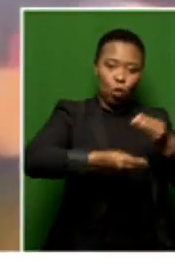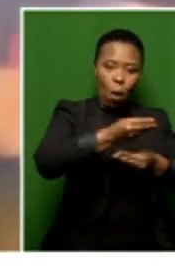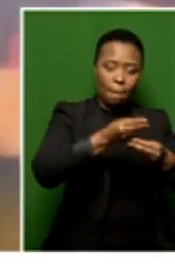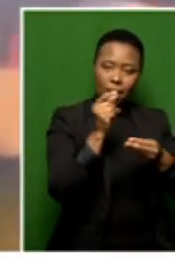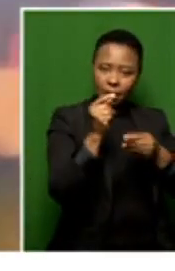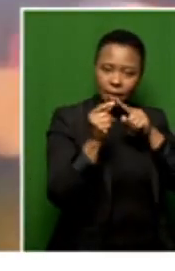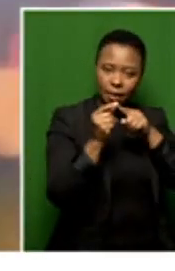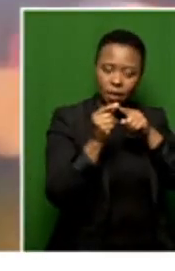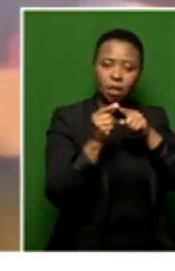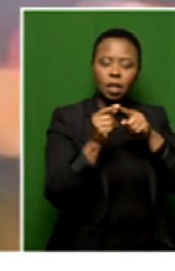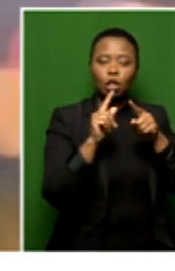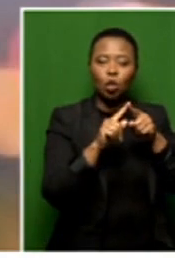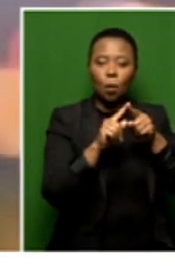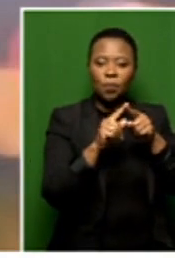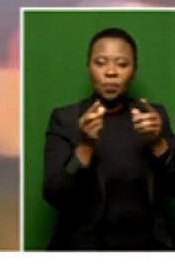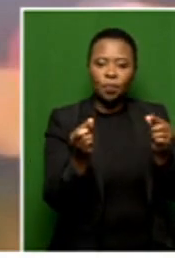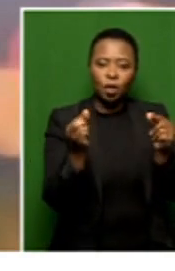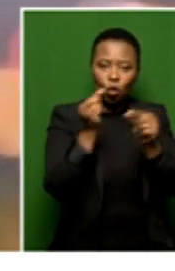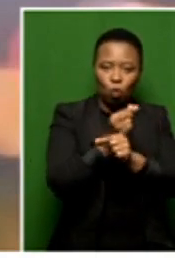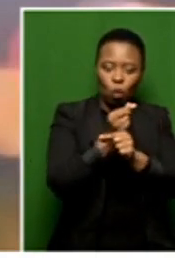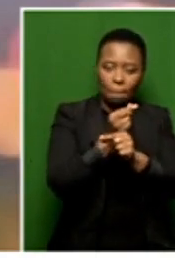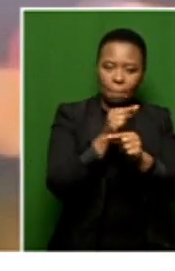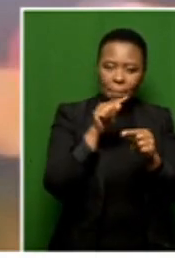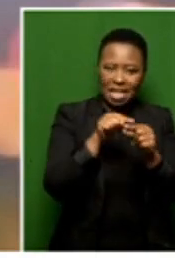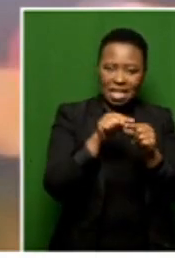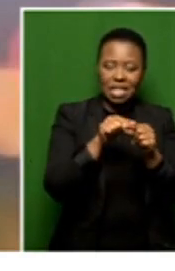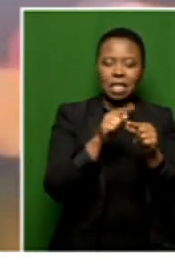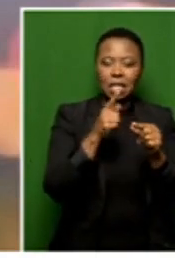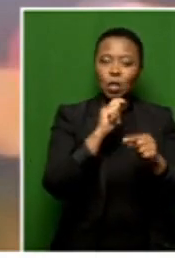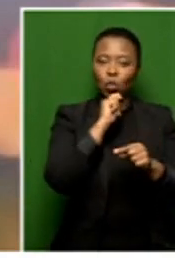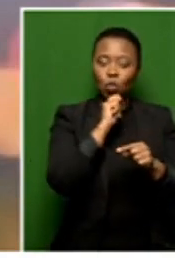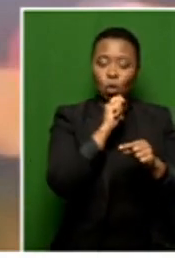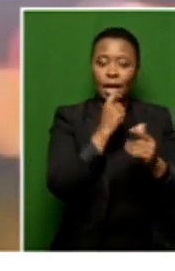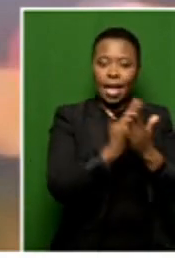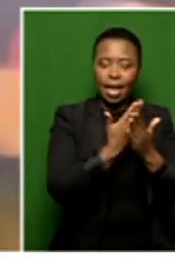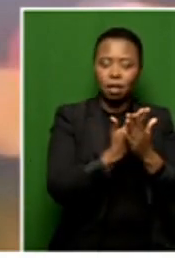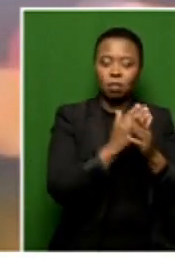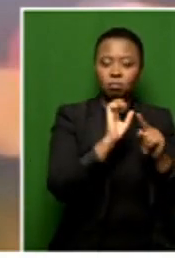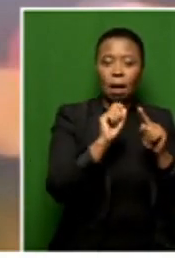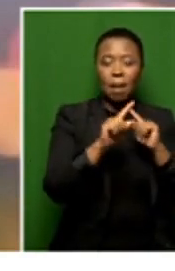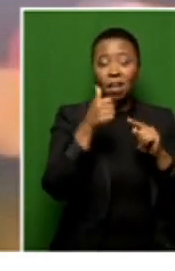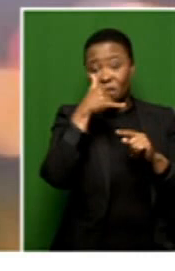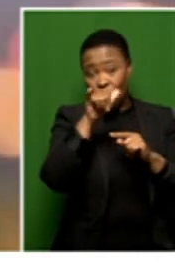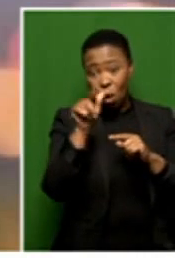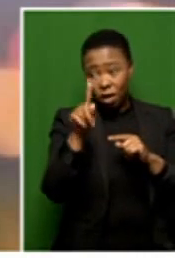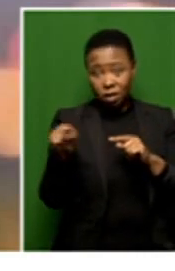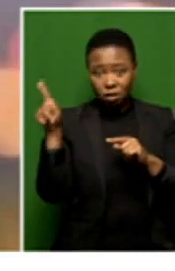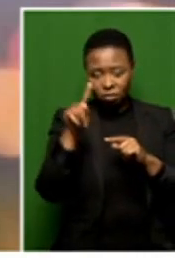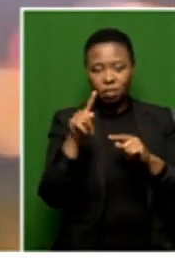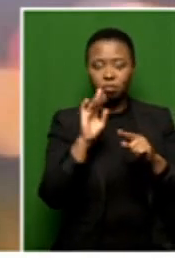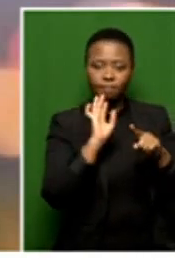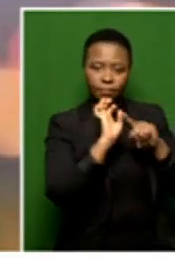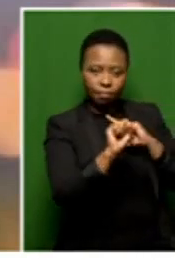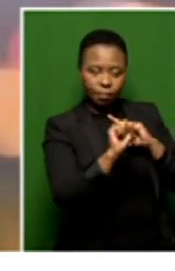kind of a subset of SIMswap, and SIMswap is legitimate. However, fraudsters have found a way to impersonate account